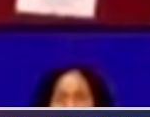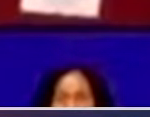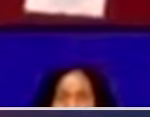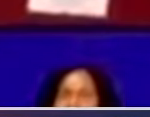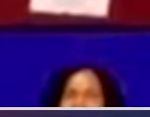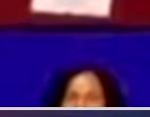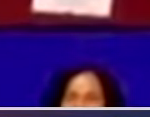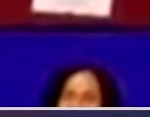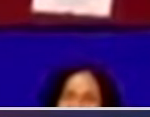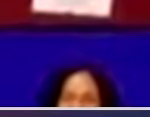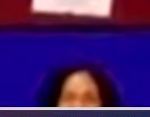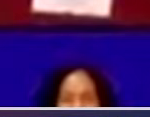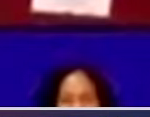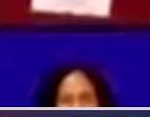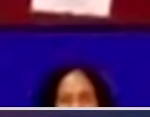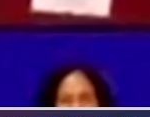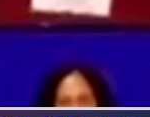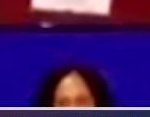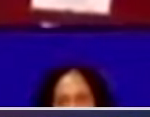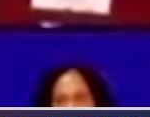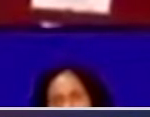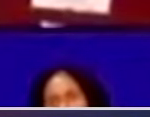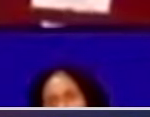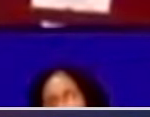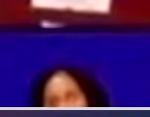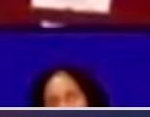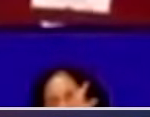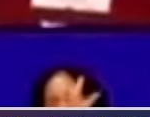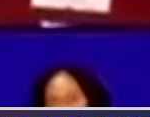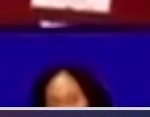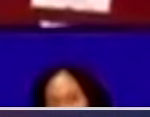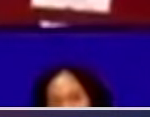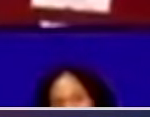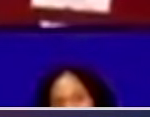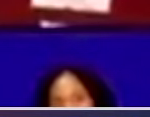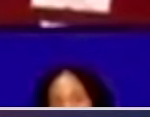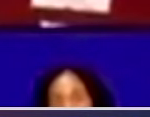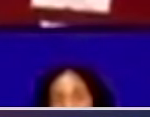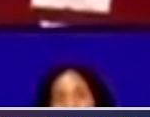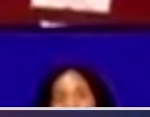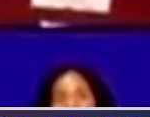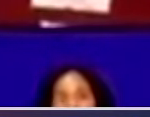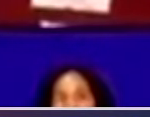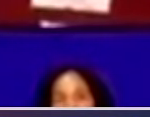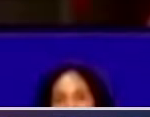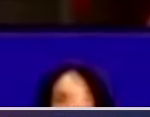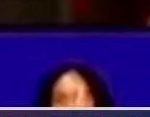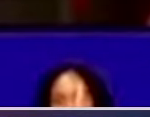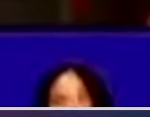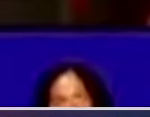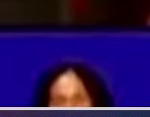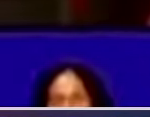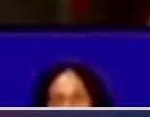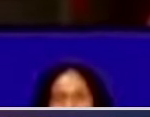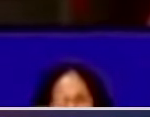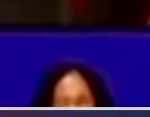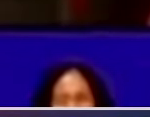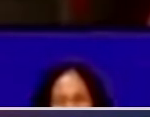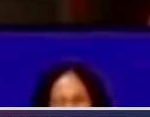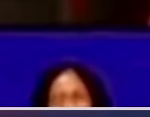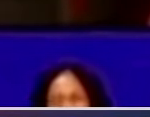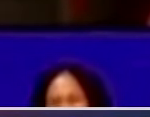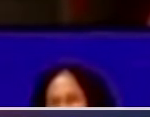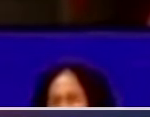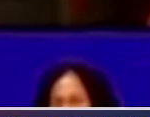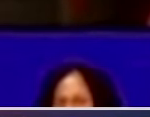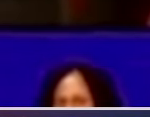Why does Minister Lindiwe Zulu still have a job in your cabinet? Surely, when you saw her spraying people